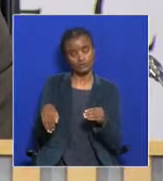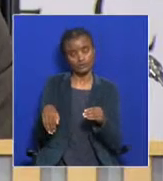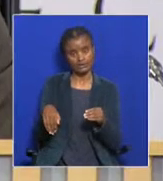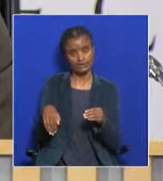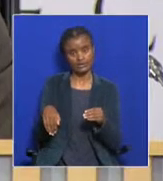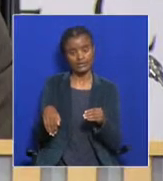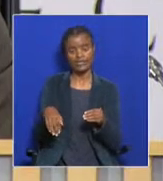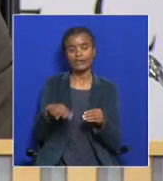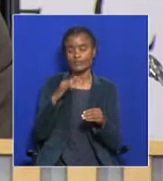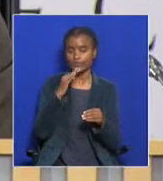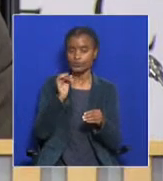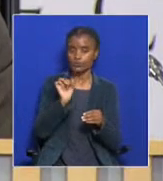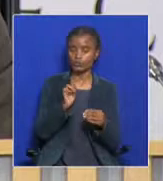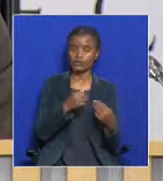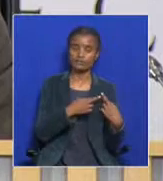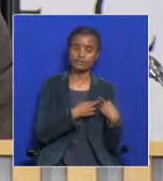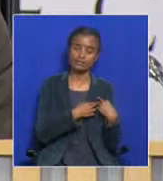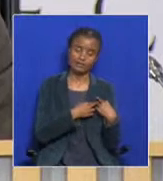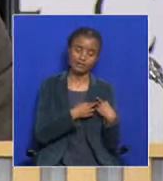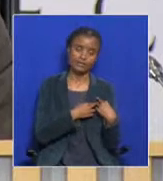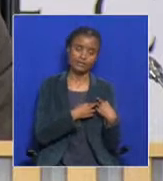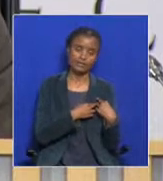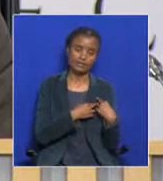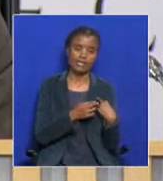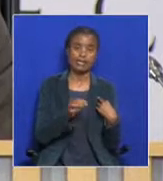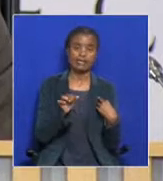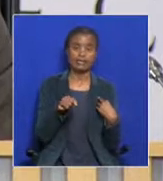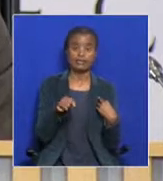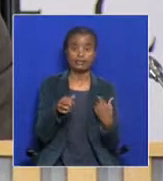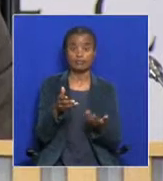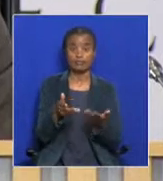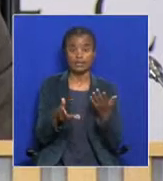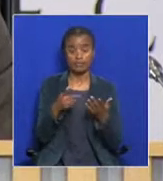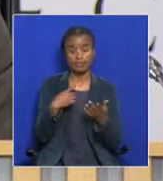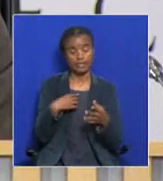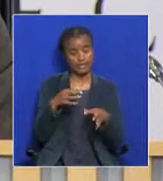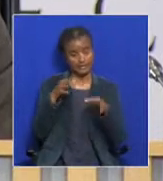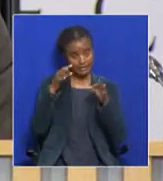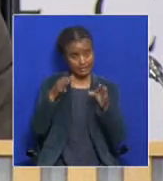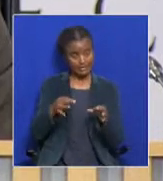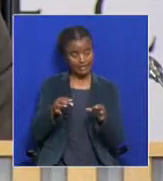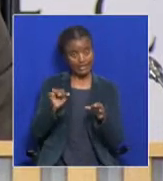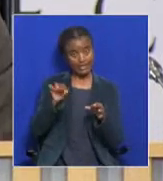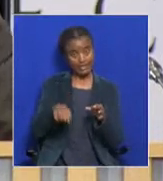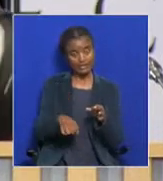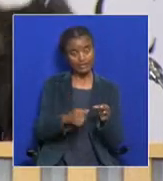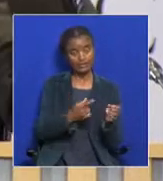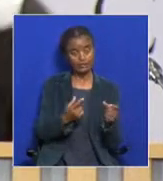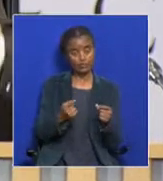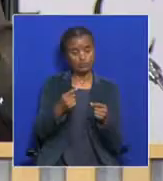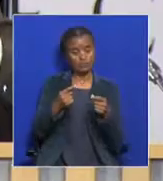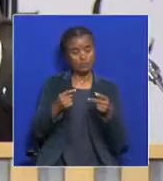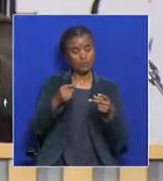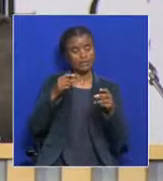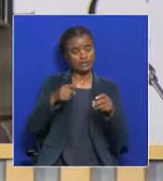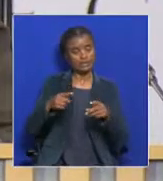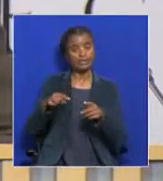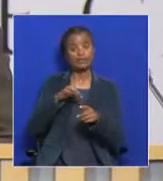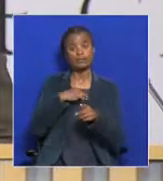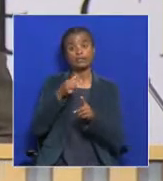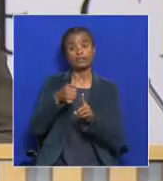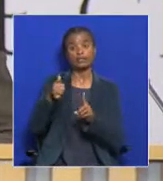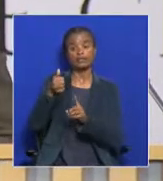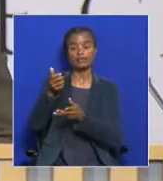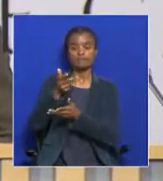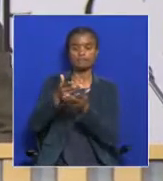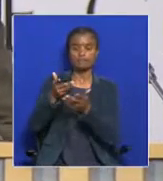responsibility. Yes, I would have made the executive decisions or be the one to liaise with the brigadier to bridge that gap. But strictly